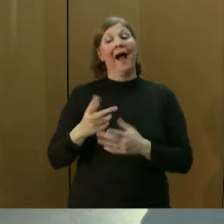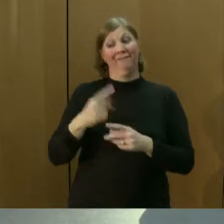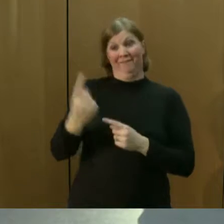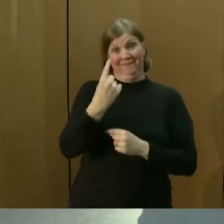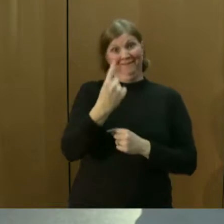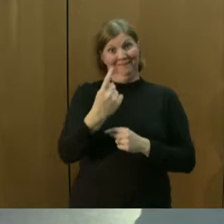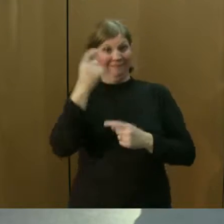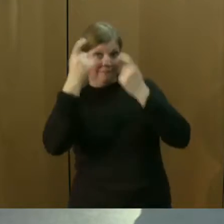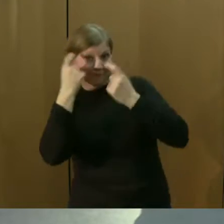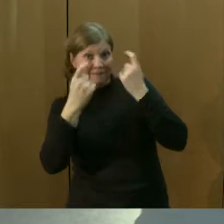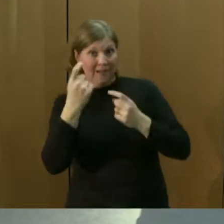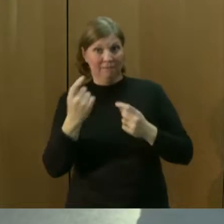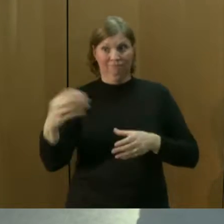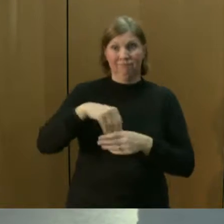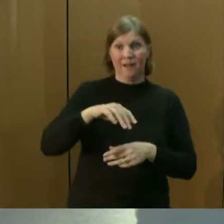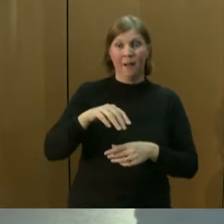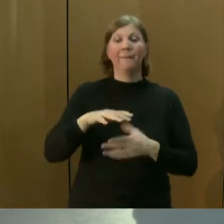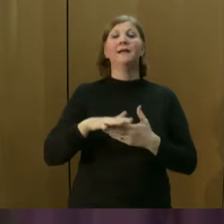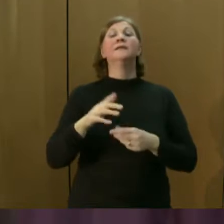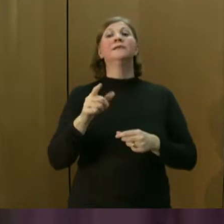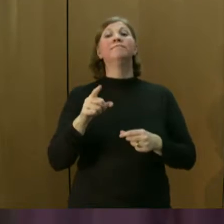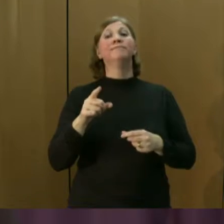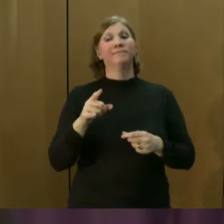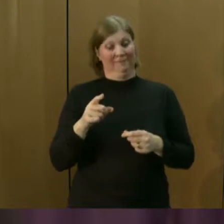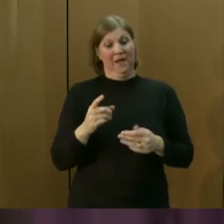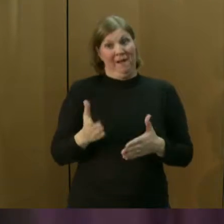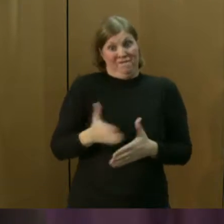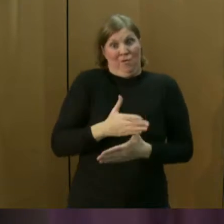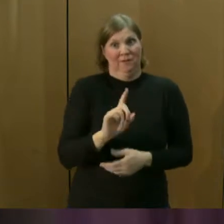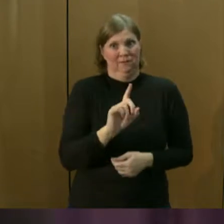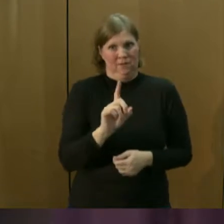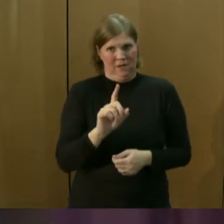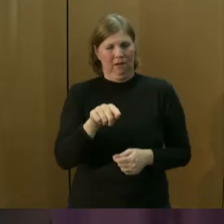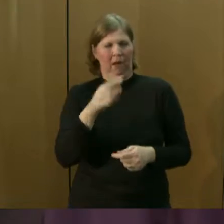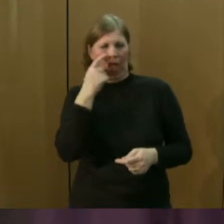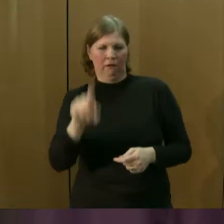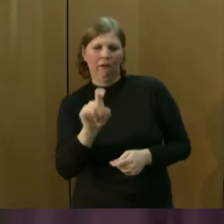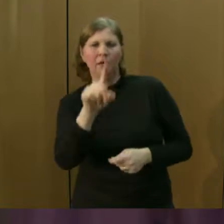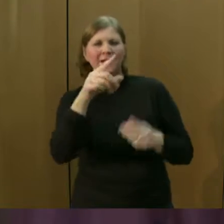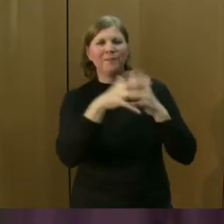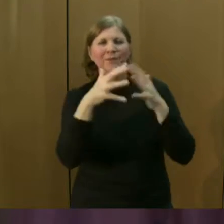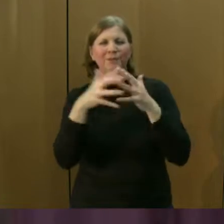Fringe would be to go onto our website. It's a good test early on in the job,